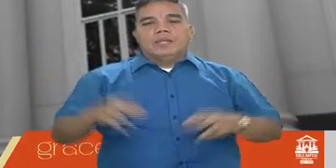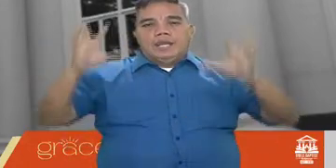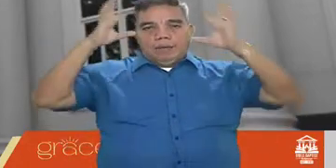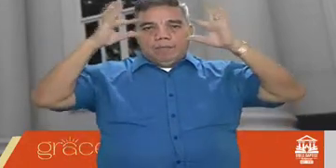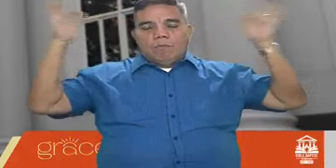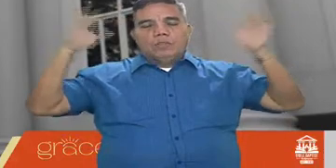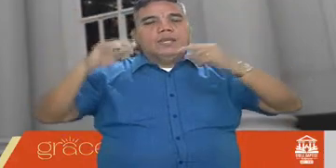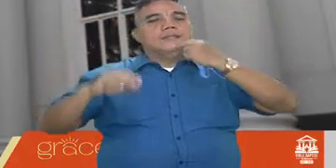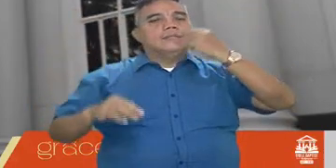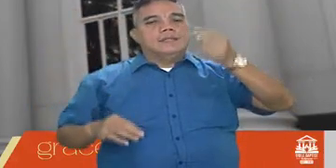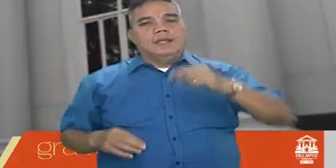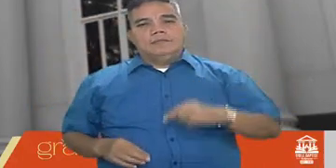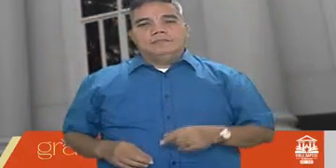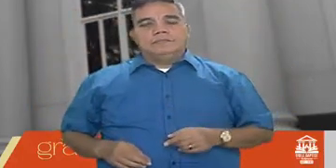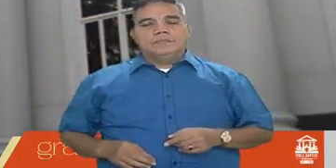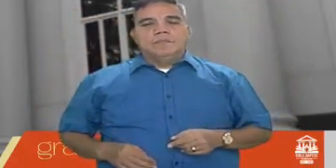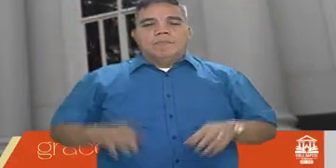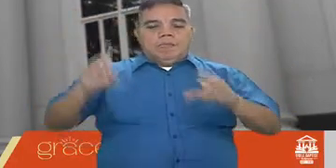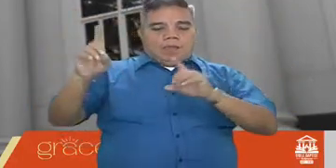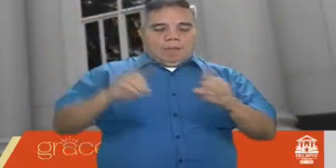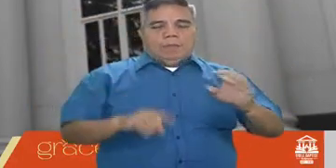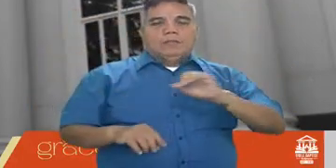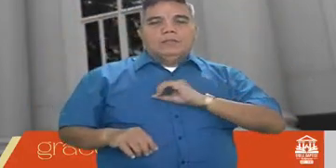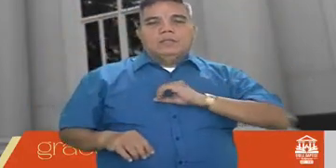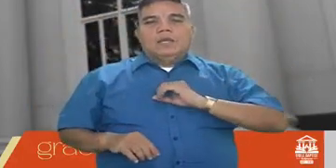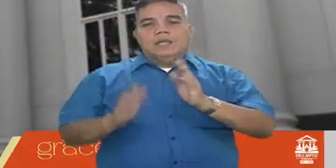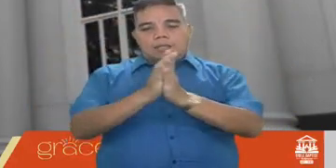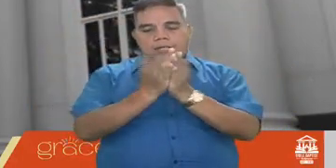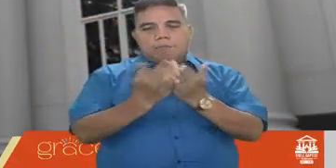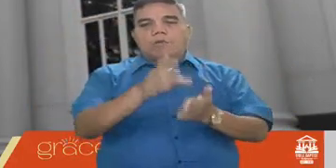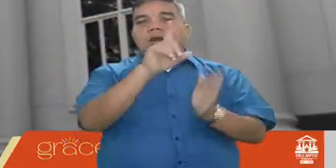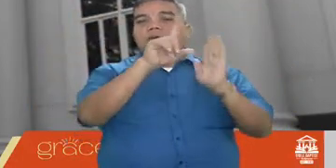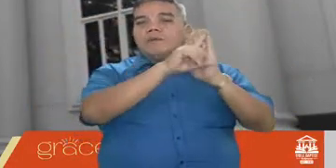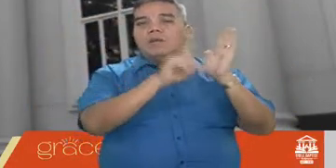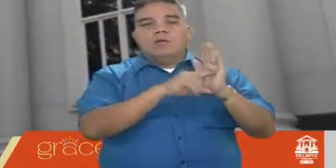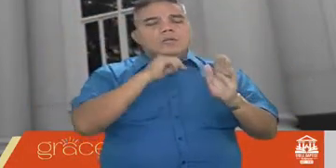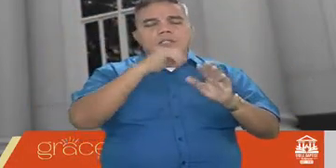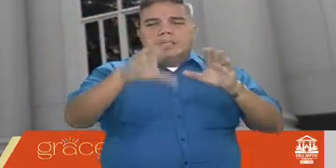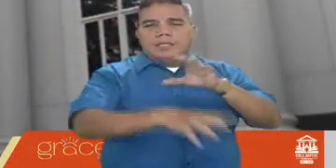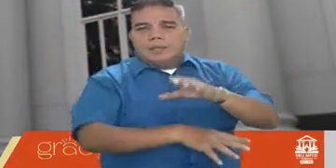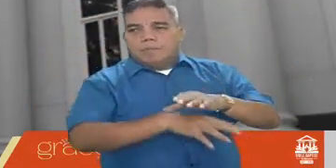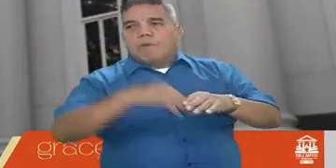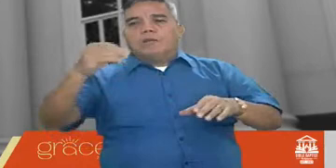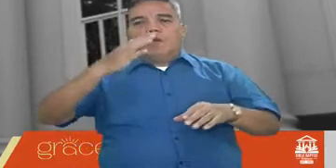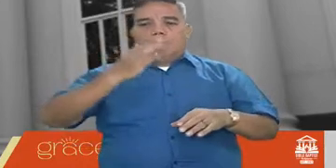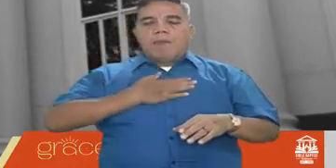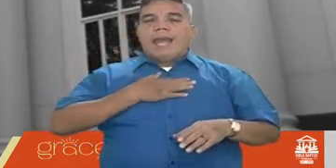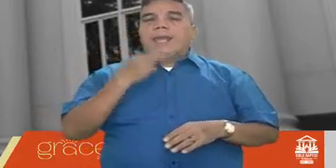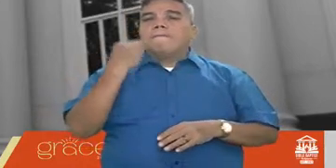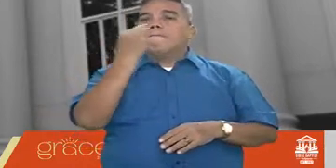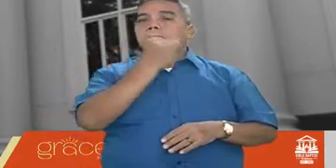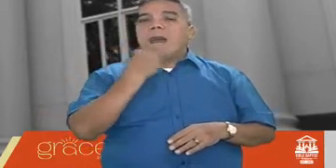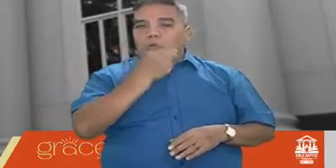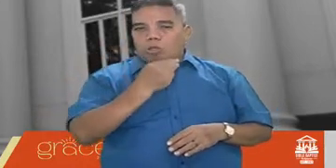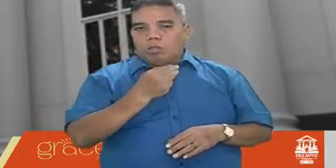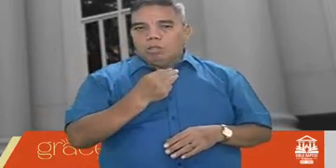Niingon si Moses, applying to myself, this book of the law shall not depart out of my